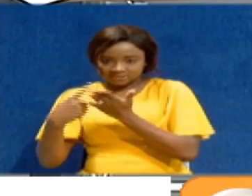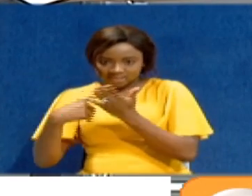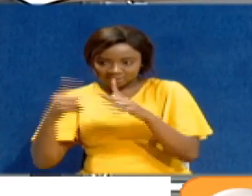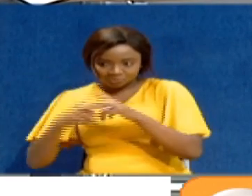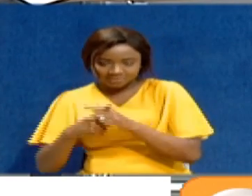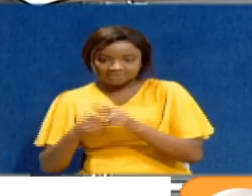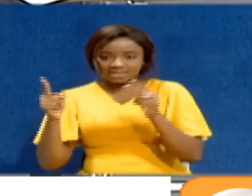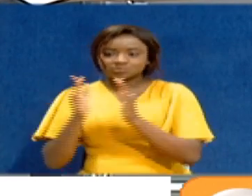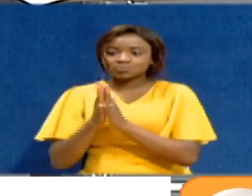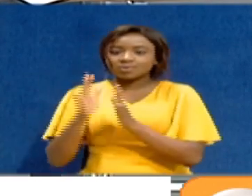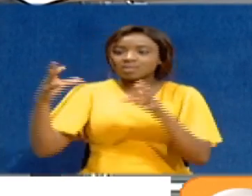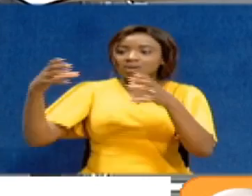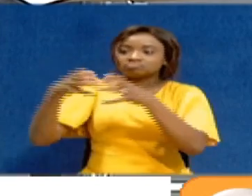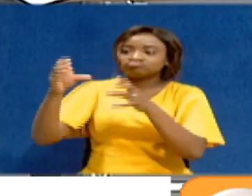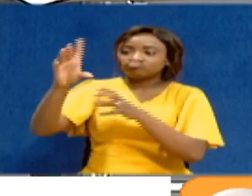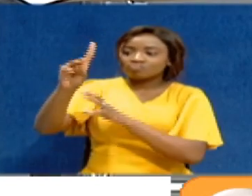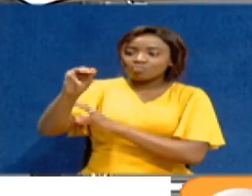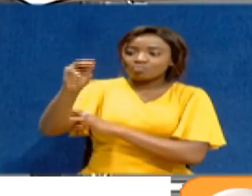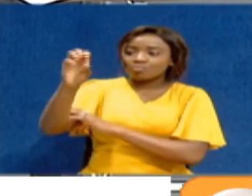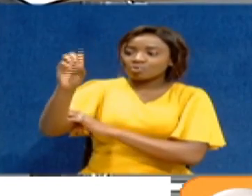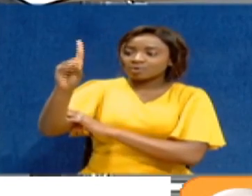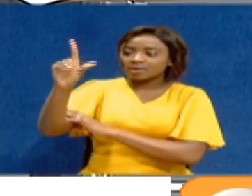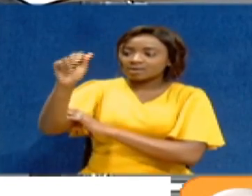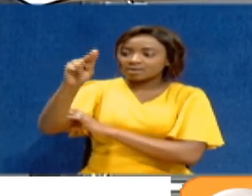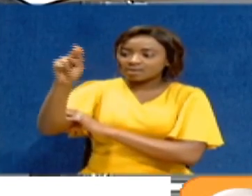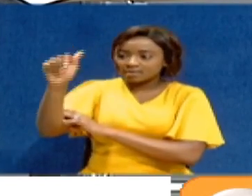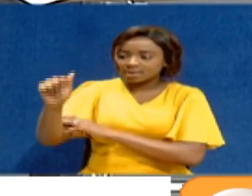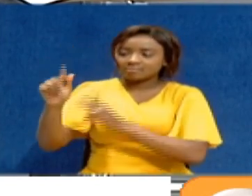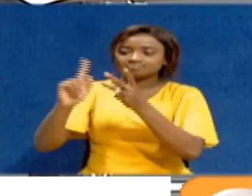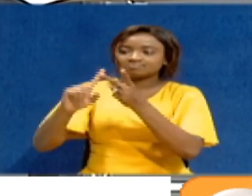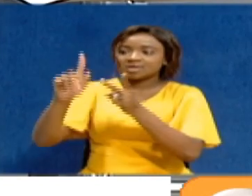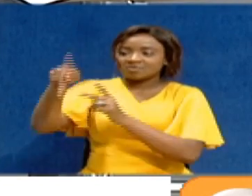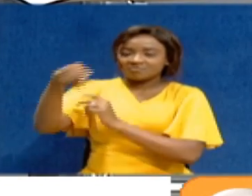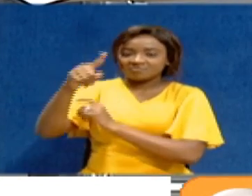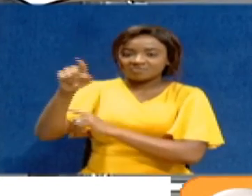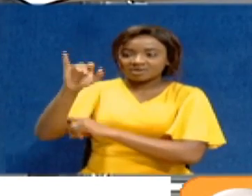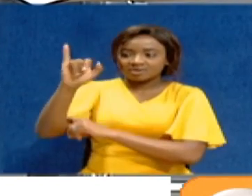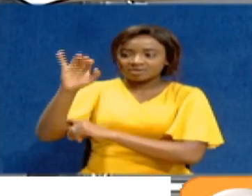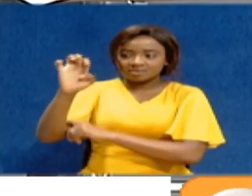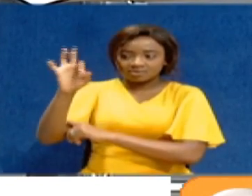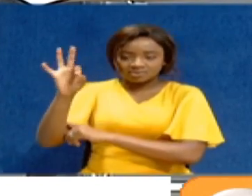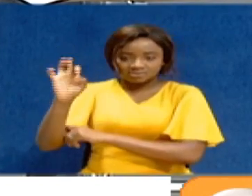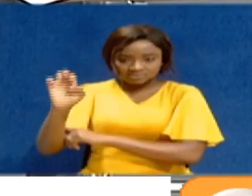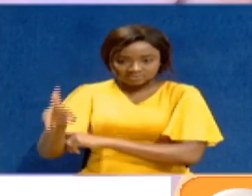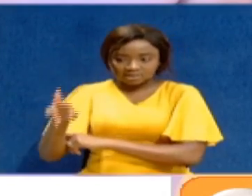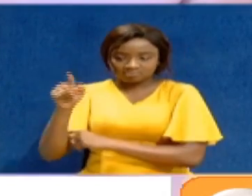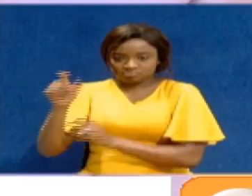and Pfizer over possible production of the two vaccines within Rwanda. Sam Ogina has more.